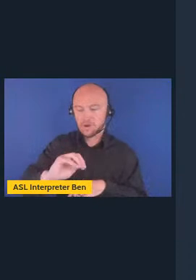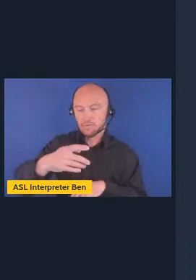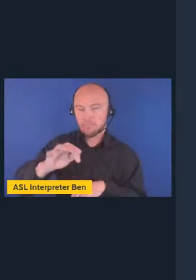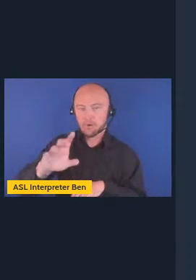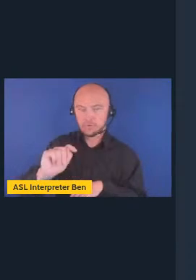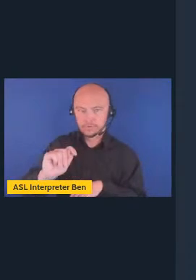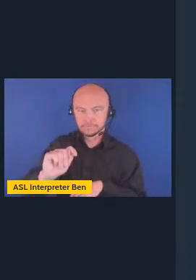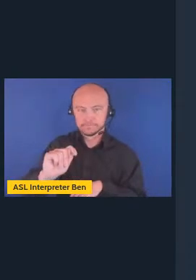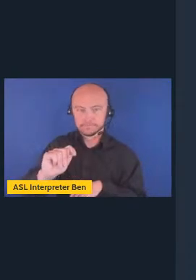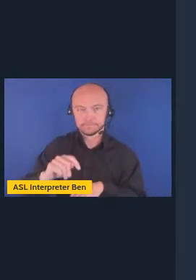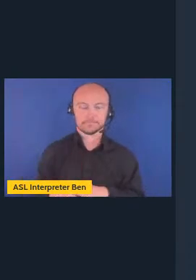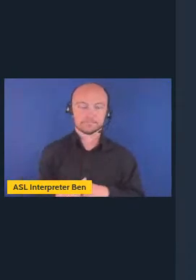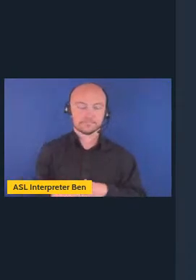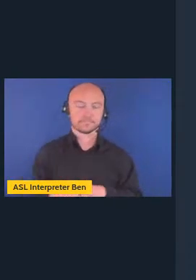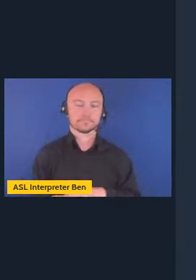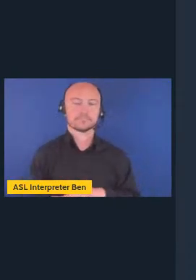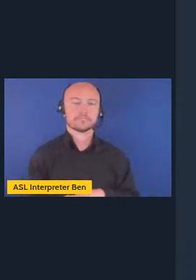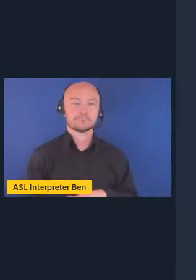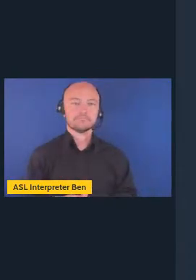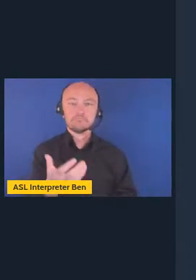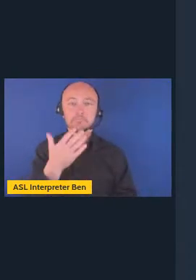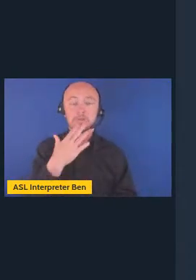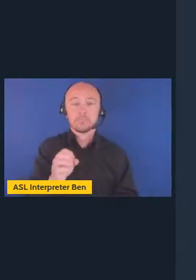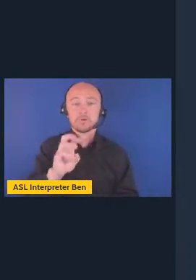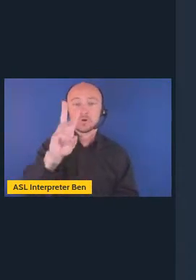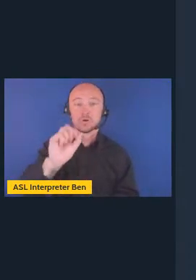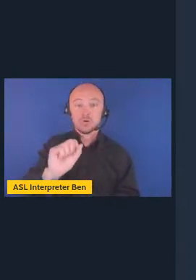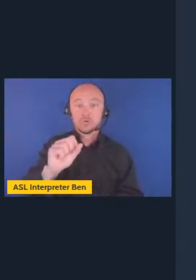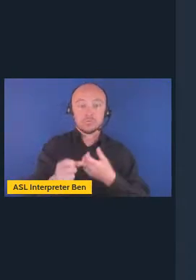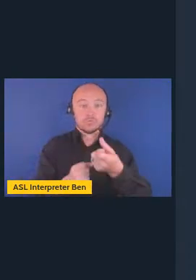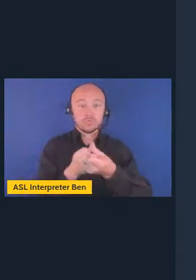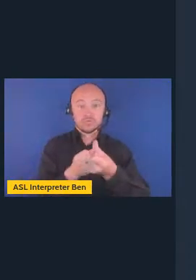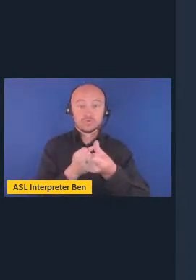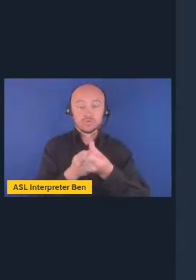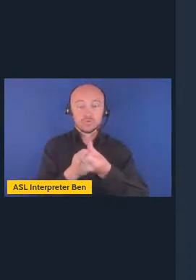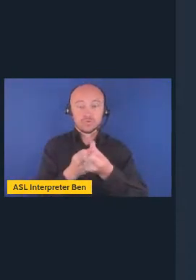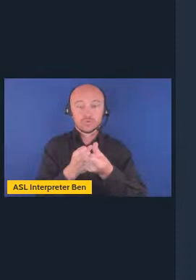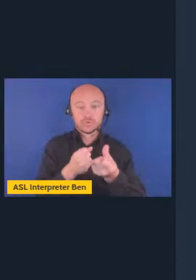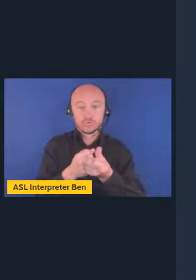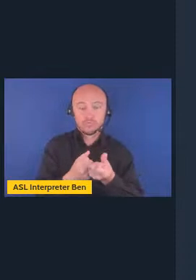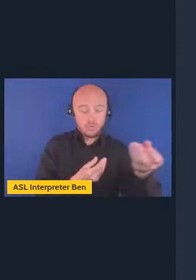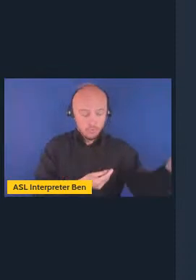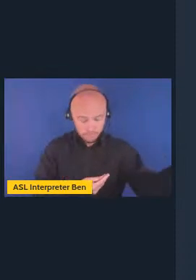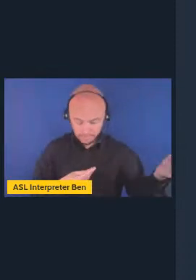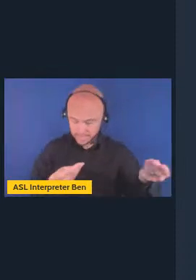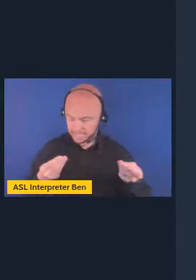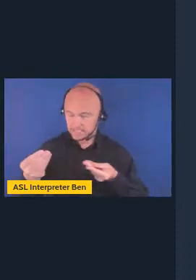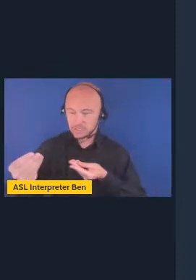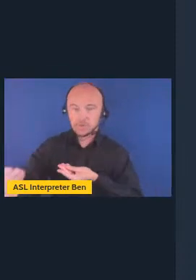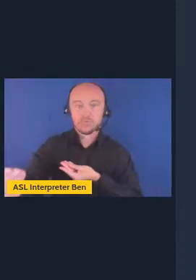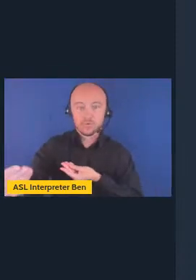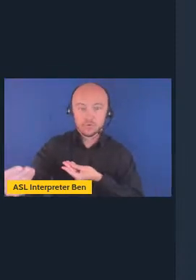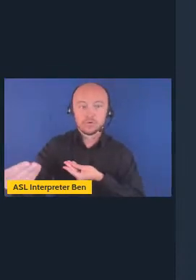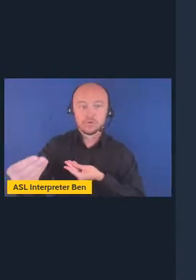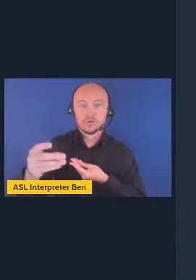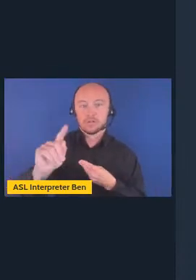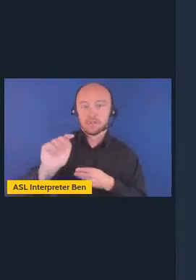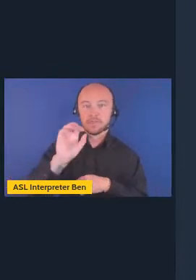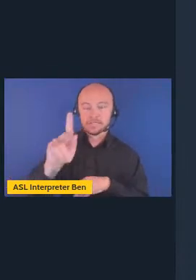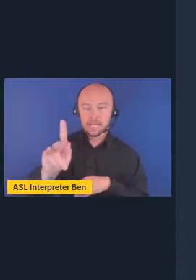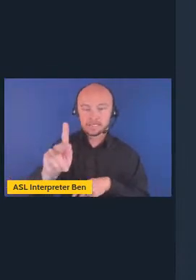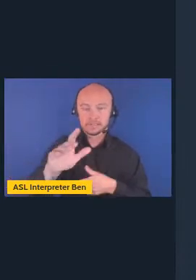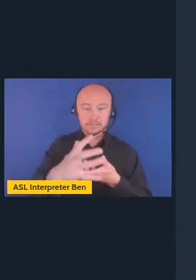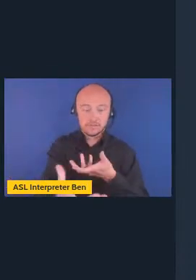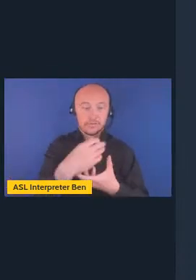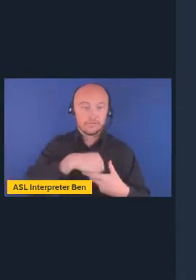flexibility. But the good news is Projen now supports passing in arguments to tasks. For example, you can now invoke the